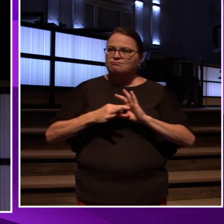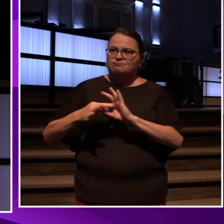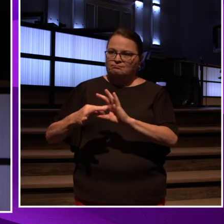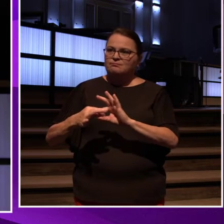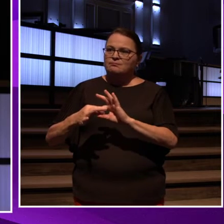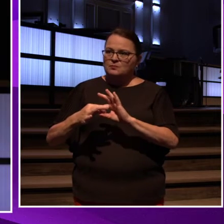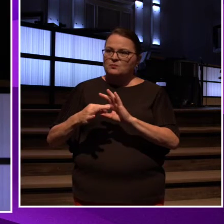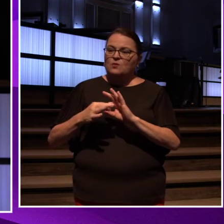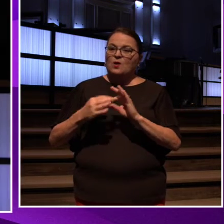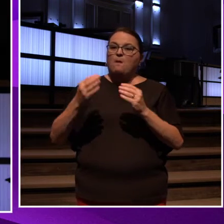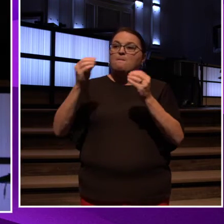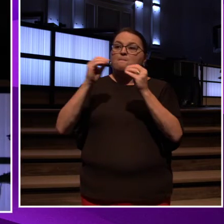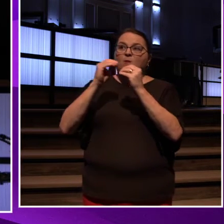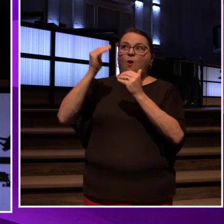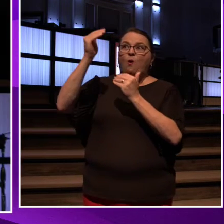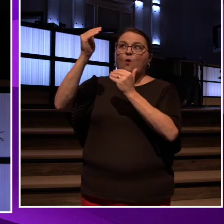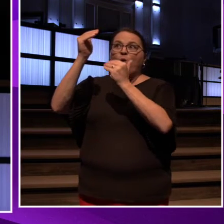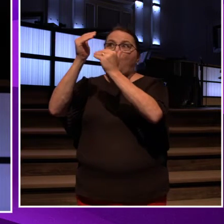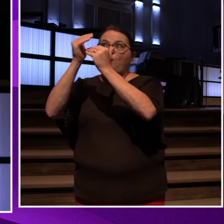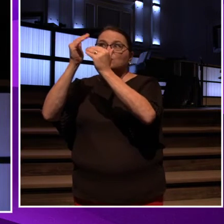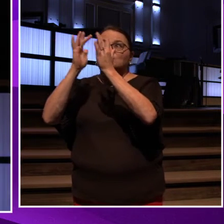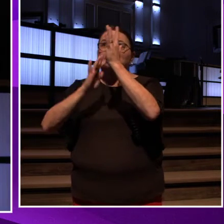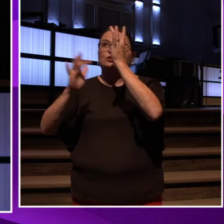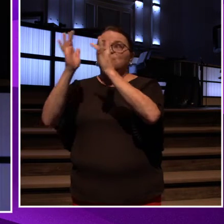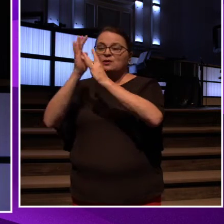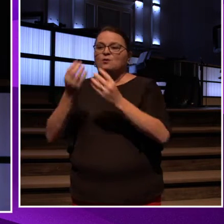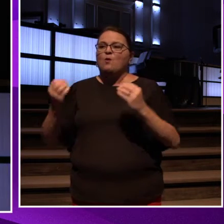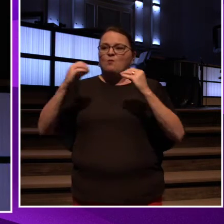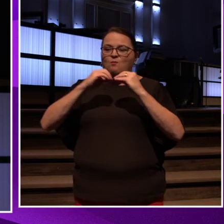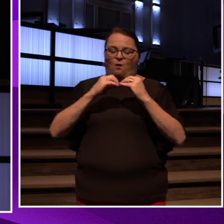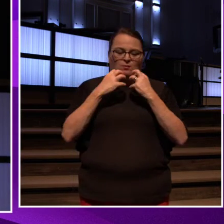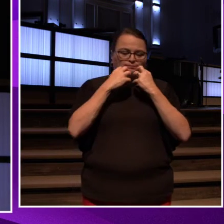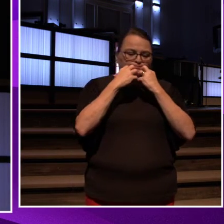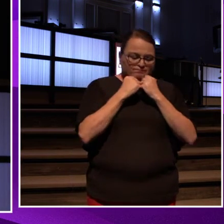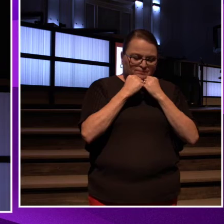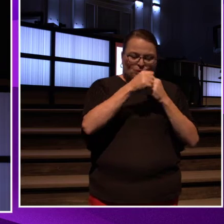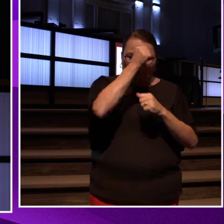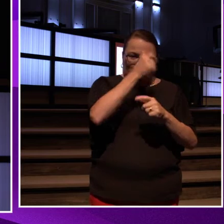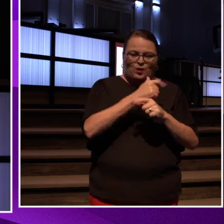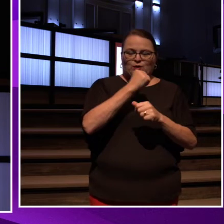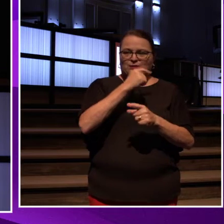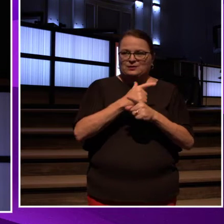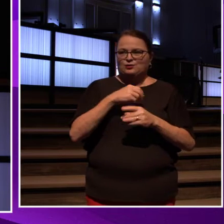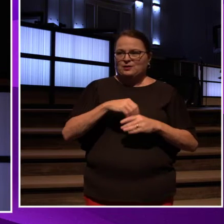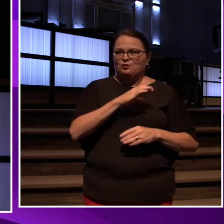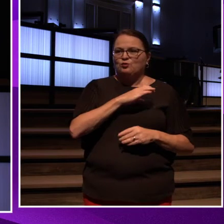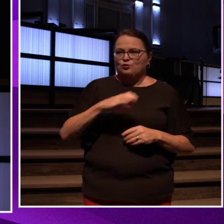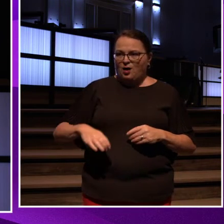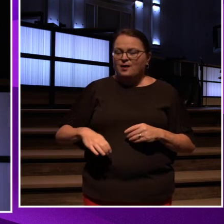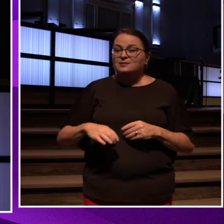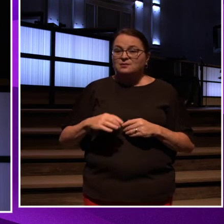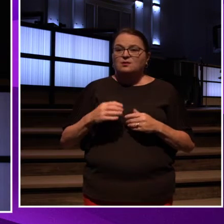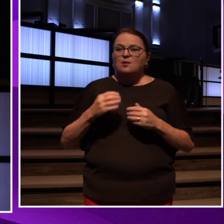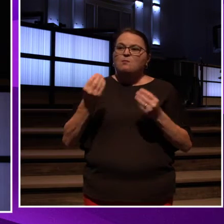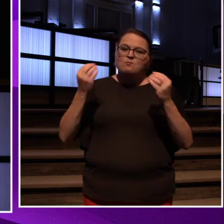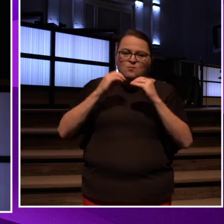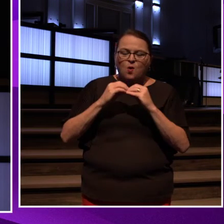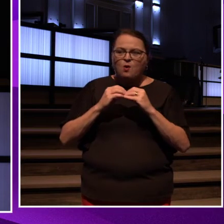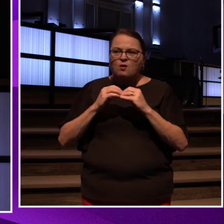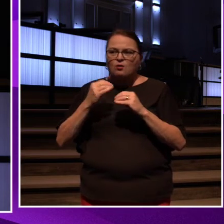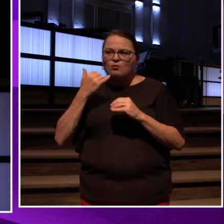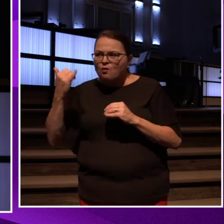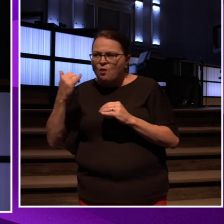The closer you are to Jesus, the more you will value your brothers and sisters in Christ. The more you'll call and check